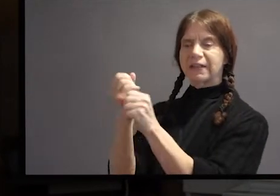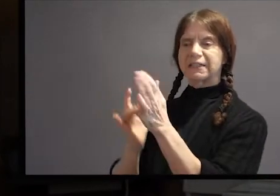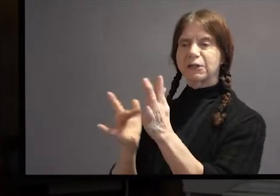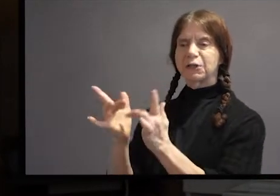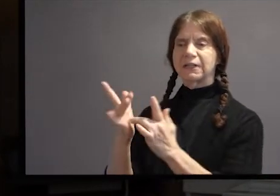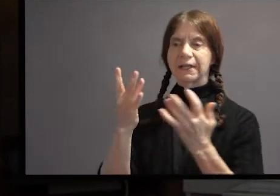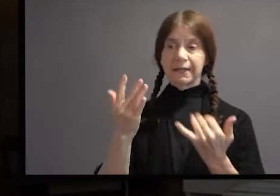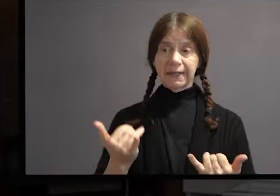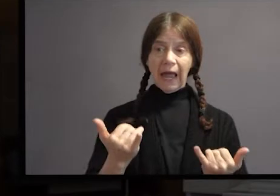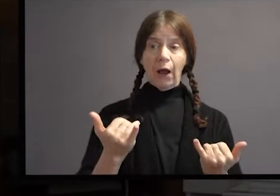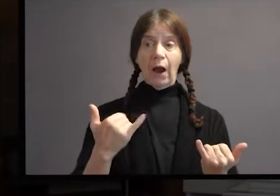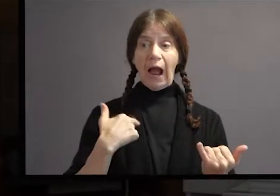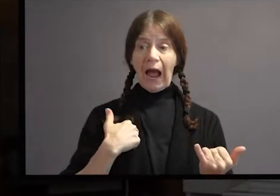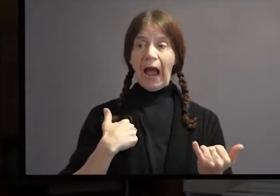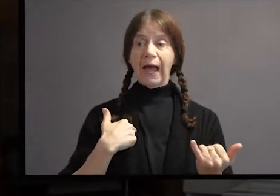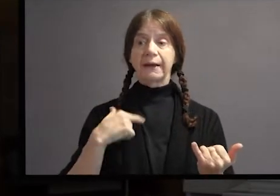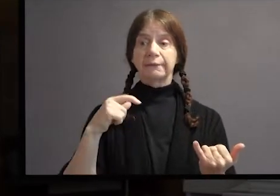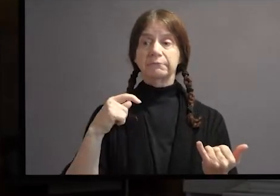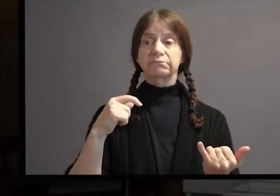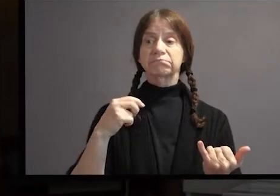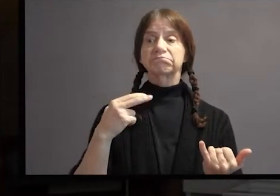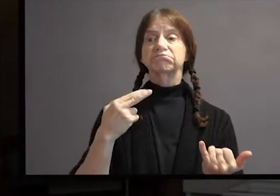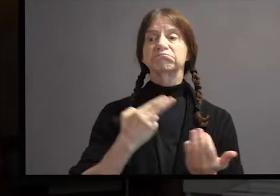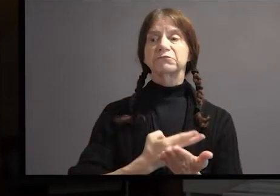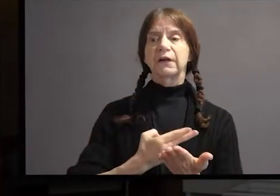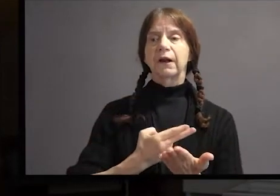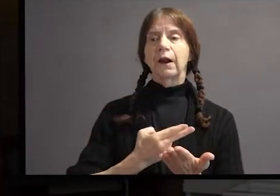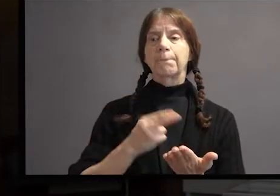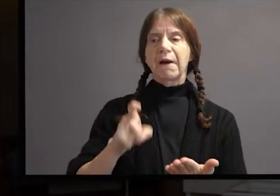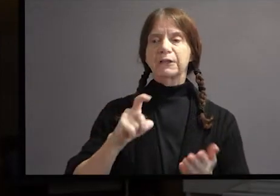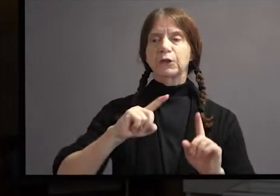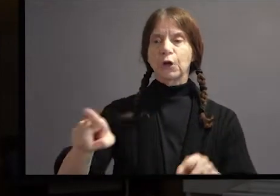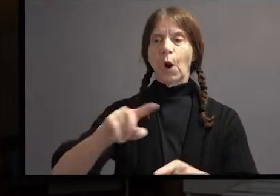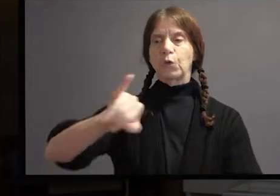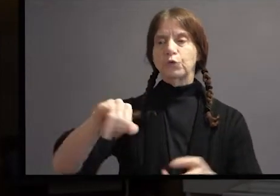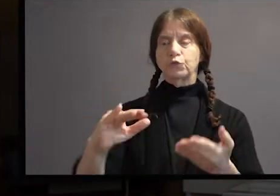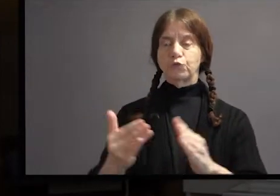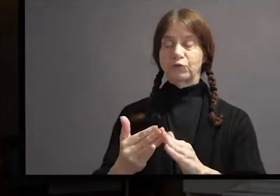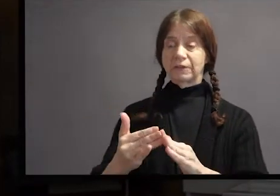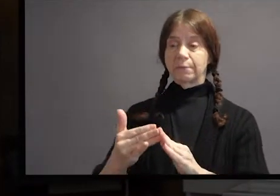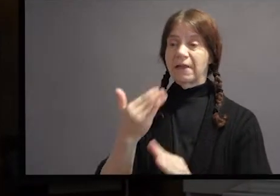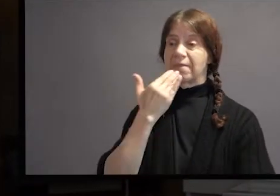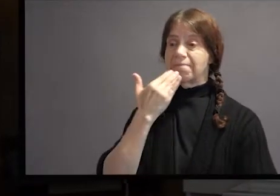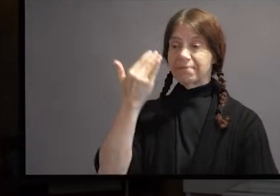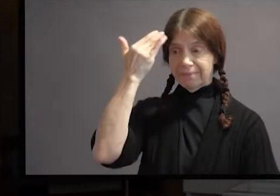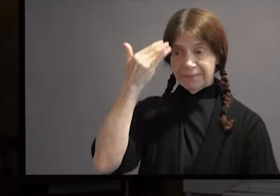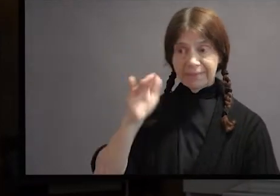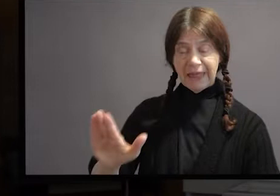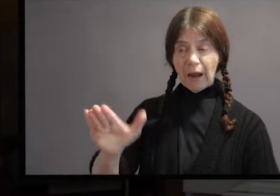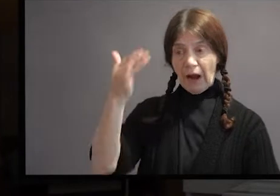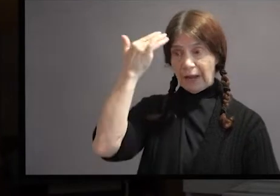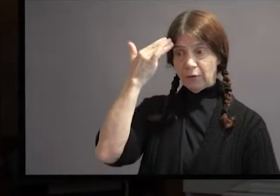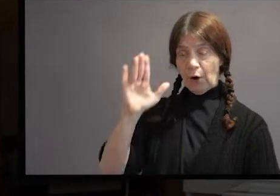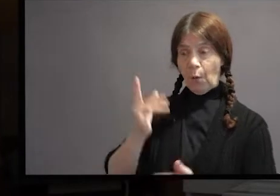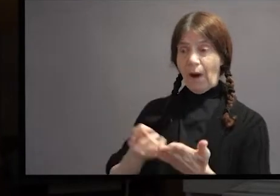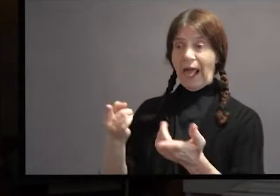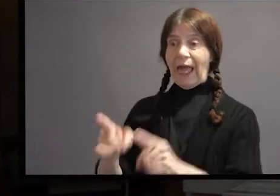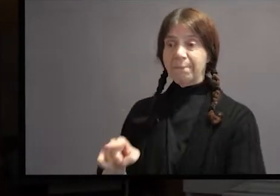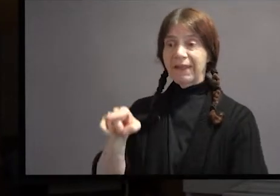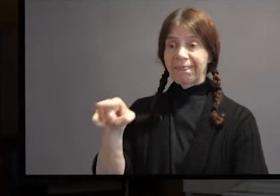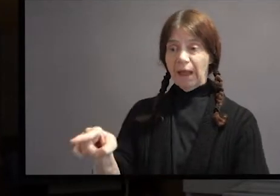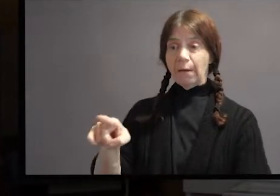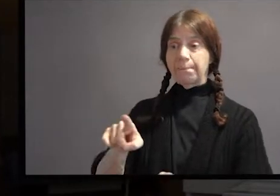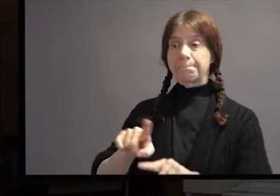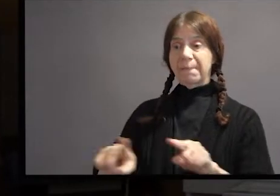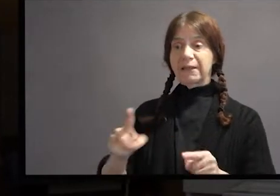to Jerusalem, constrained by the Spirit, not knowing what will happen to me there, except that the